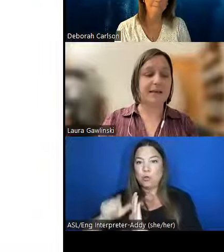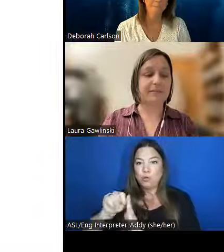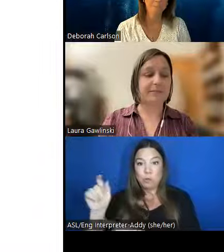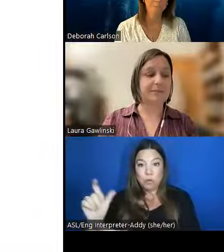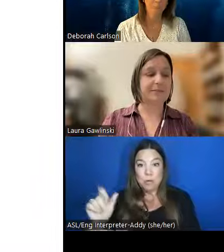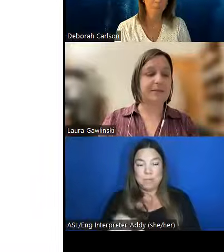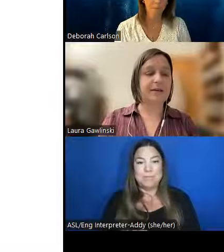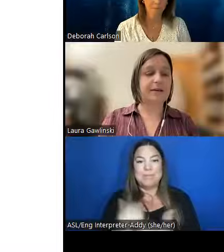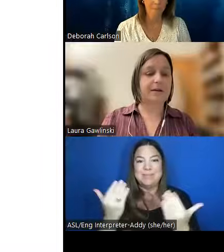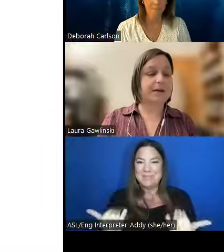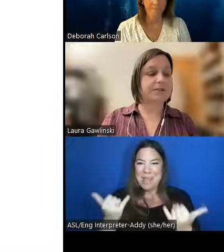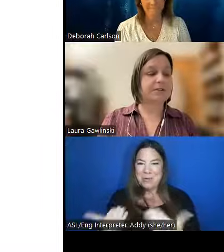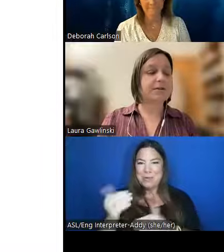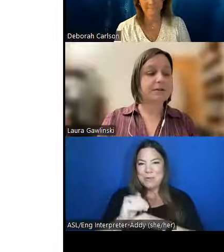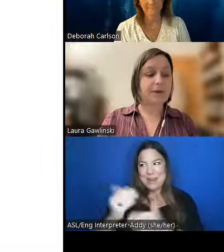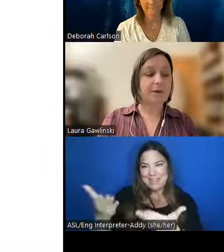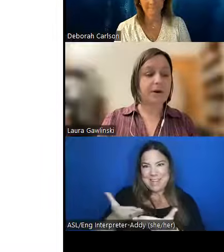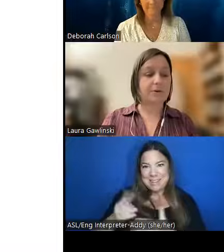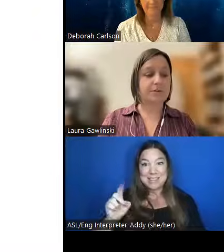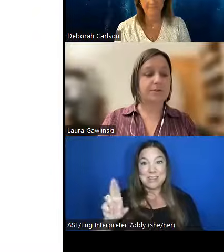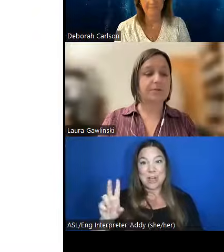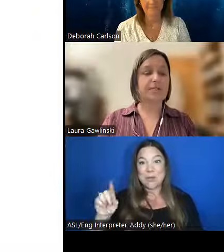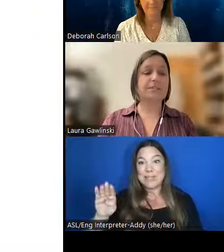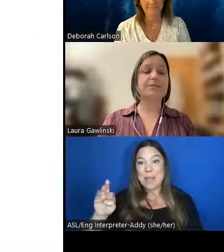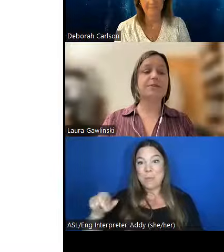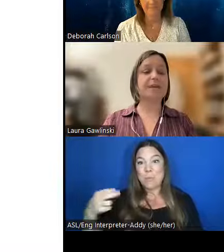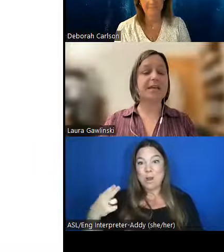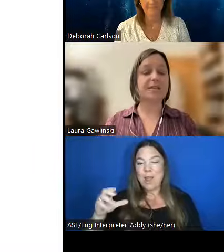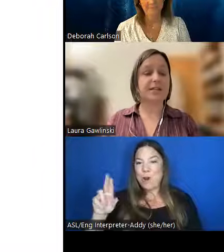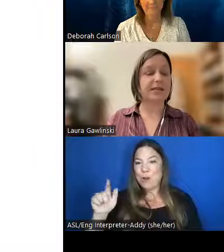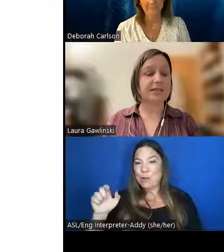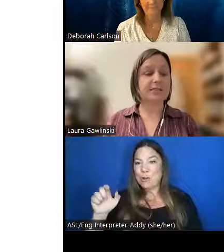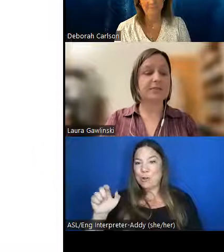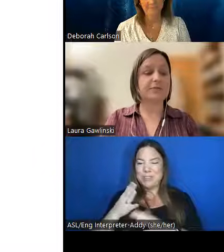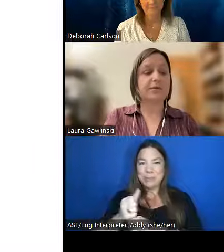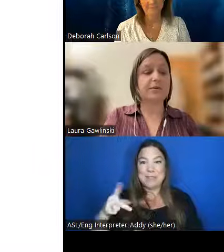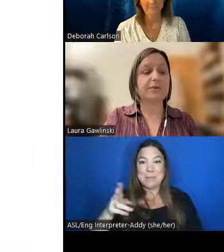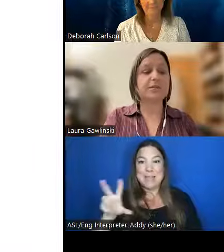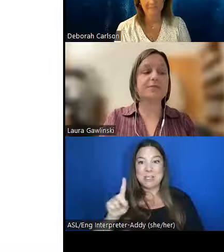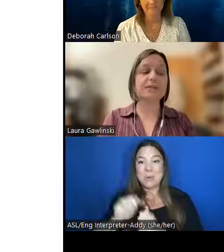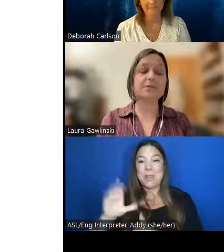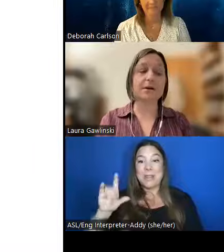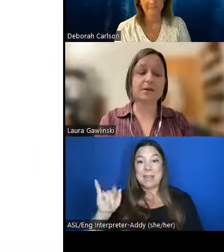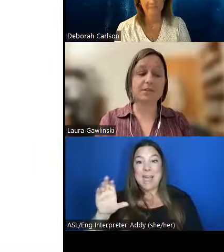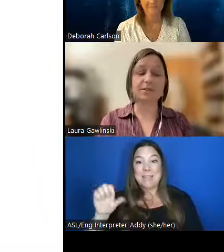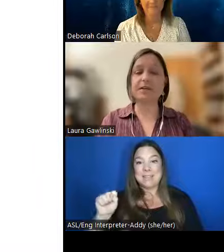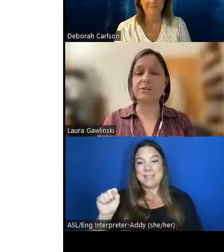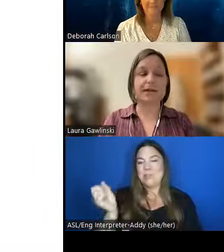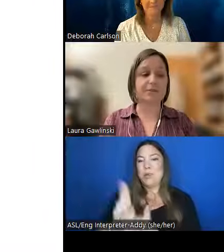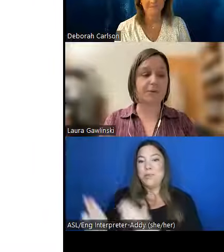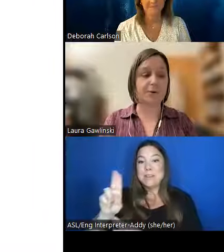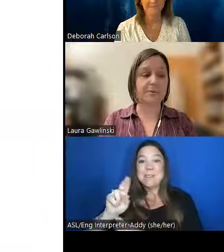tonight's guest. Dr. Deborah Carlson received her PhD in classics from the University of Texas at Austin